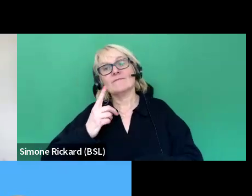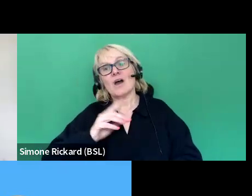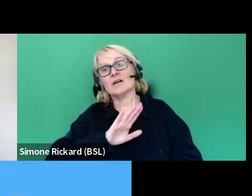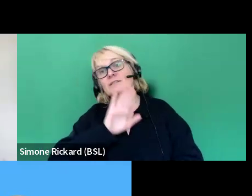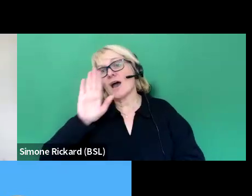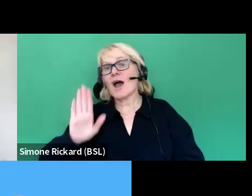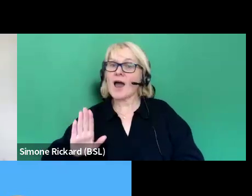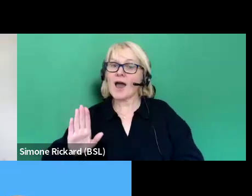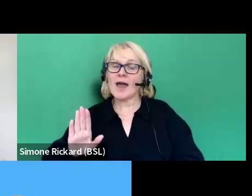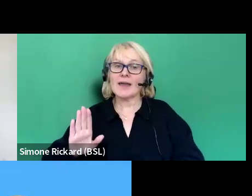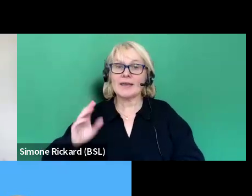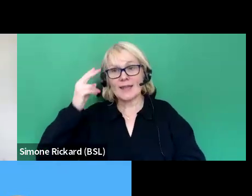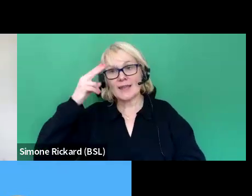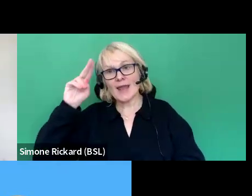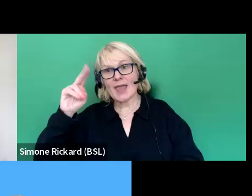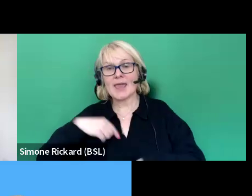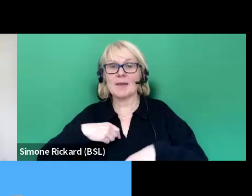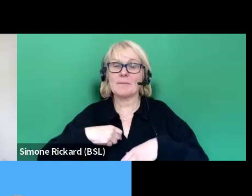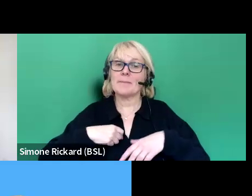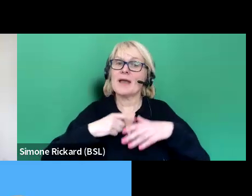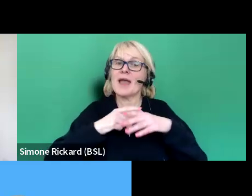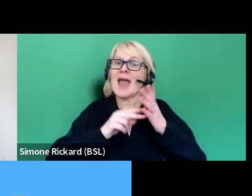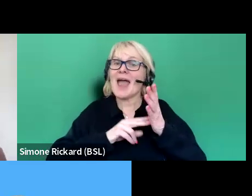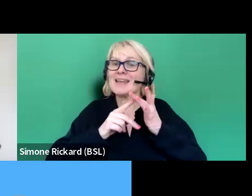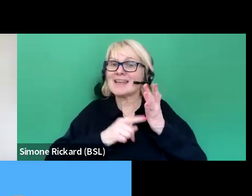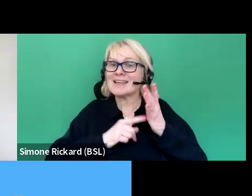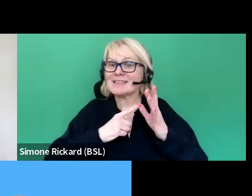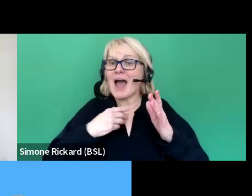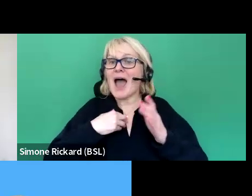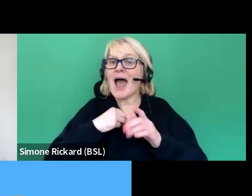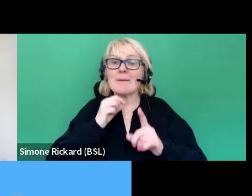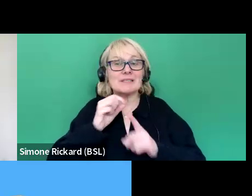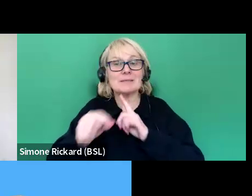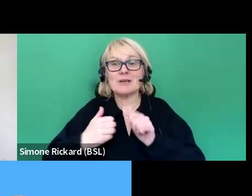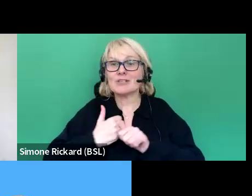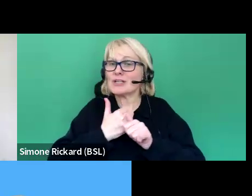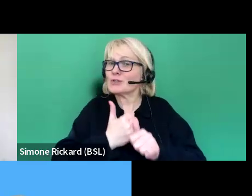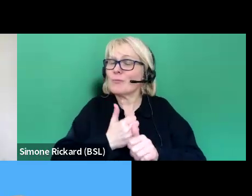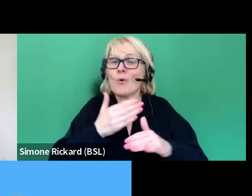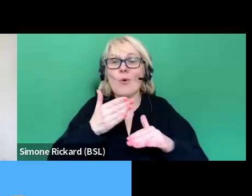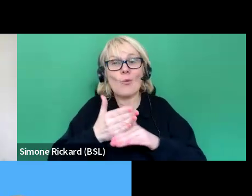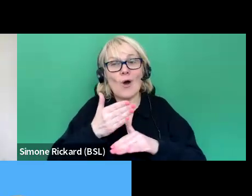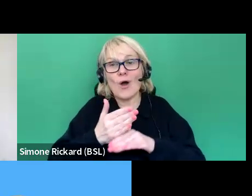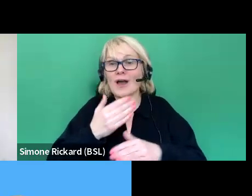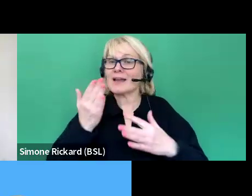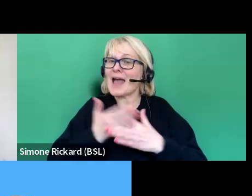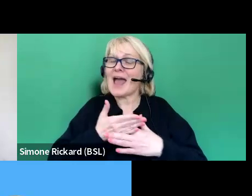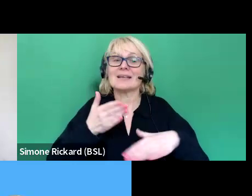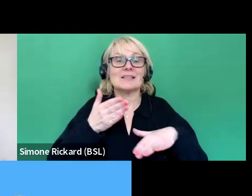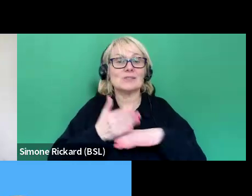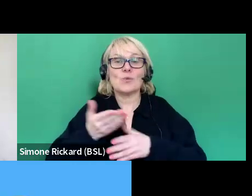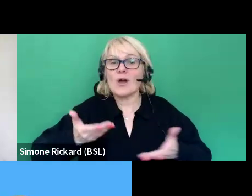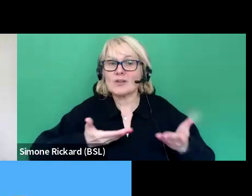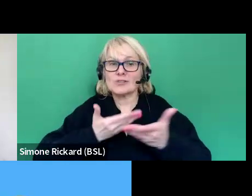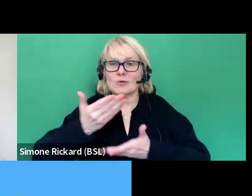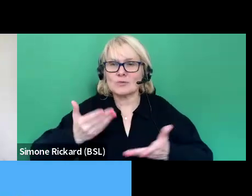me. As Amelia kindly said, I'm a specialist support worker and Access to Work consultant, and I started my consultancy because